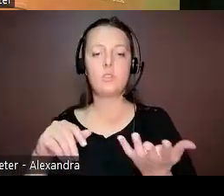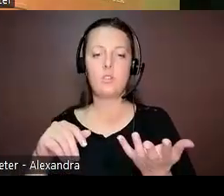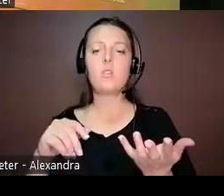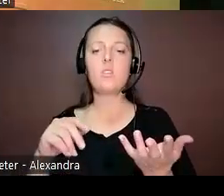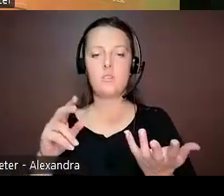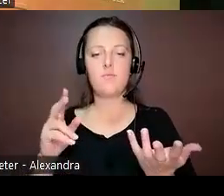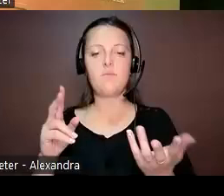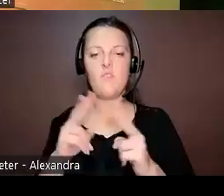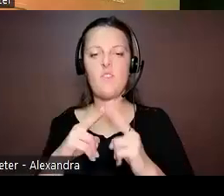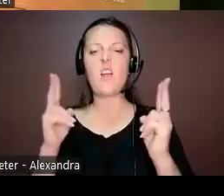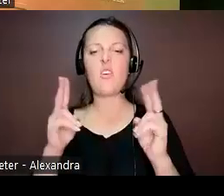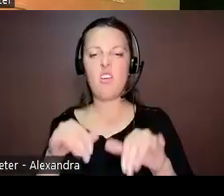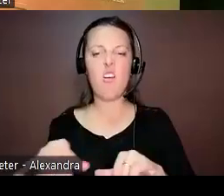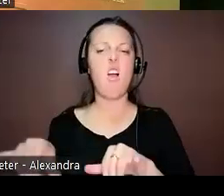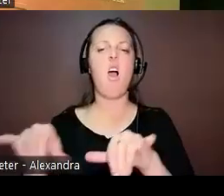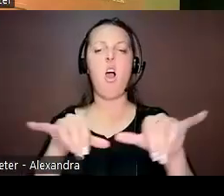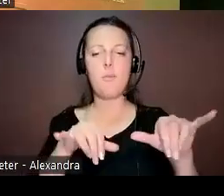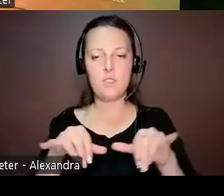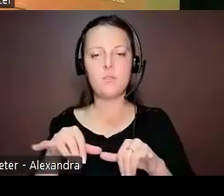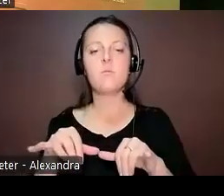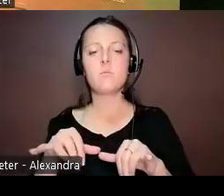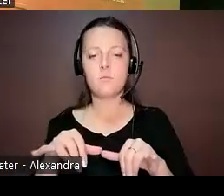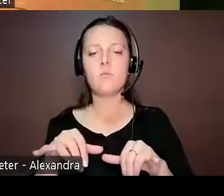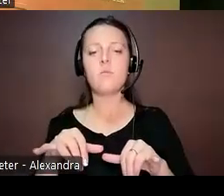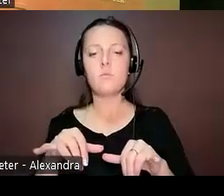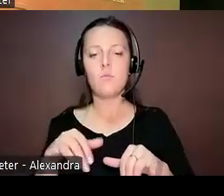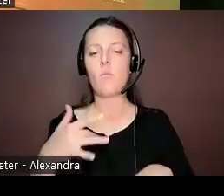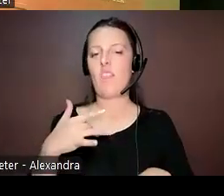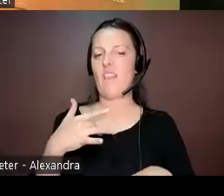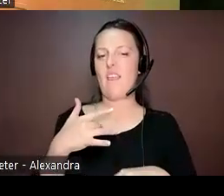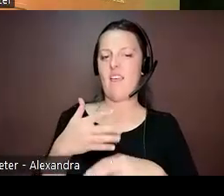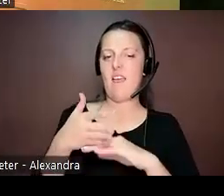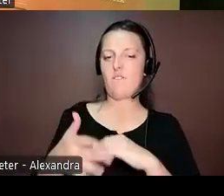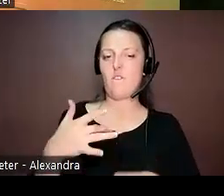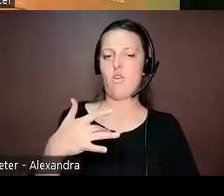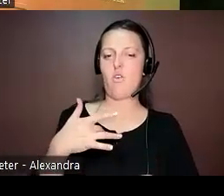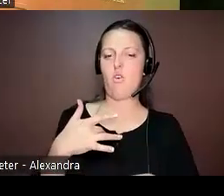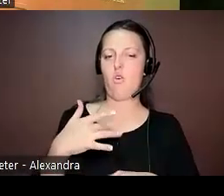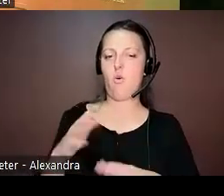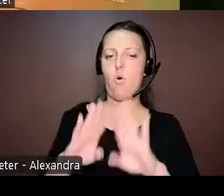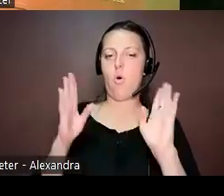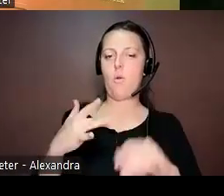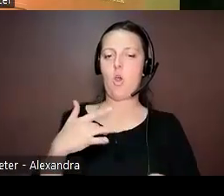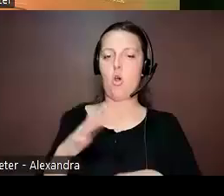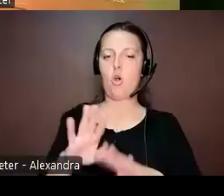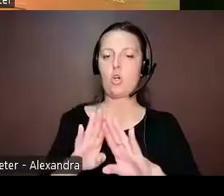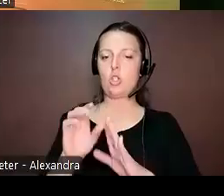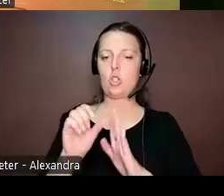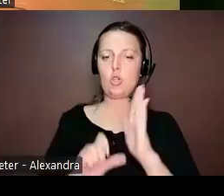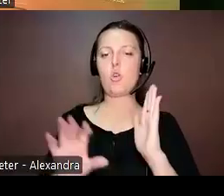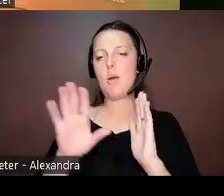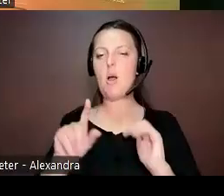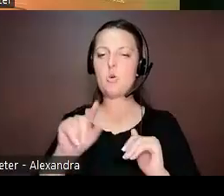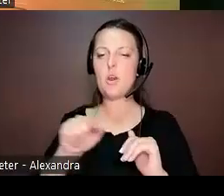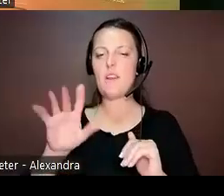about 20% to 50% of people complain about cognitive change, so-called the pump-head phenomenon. But nowadays,